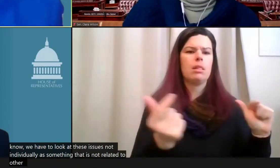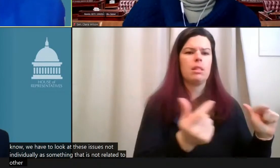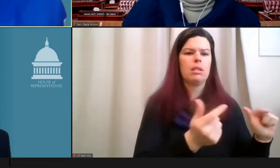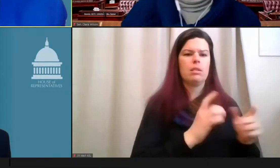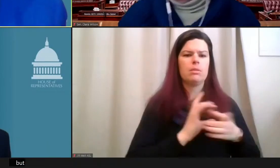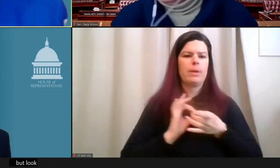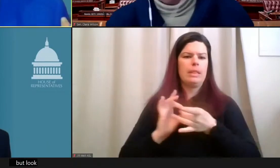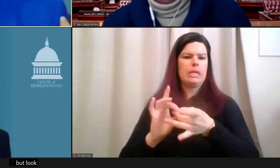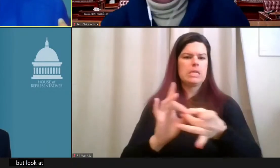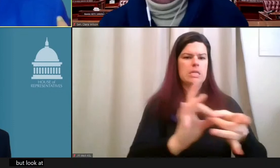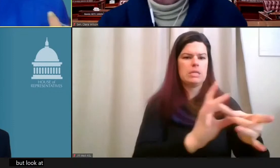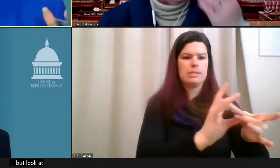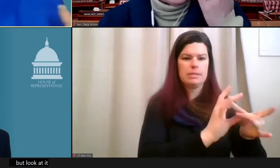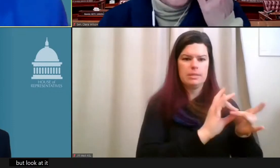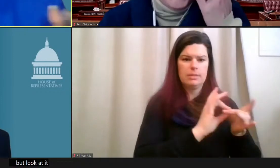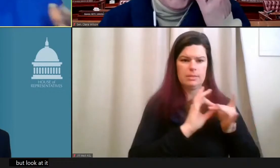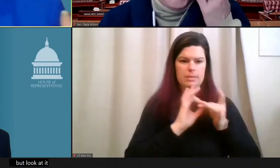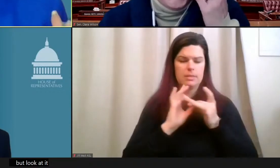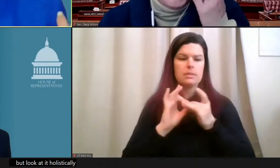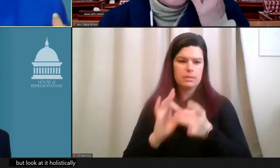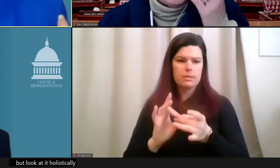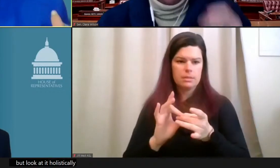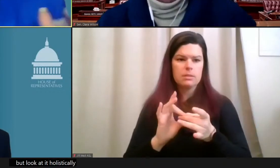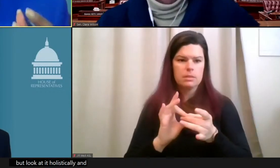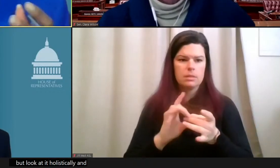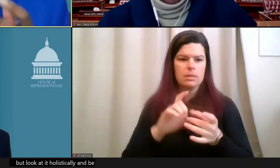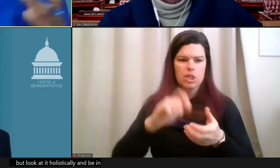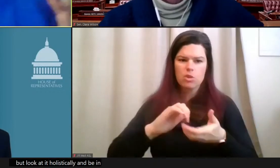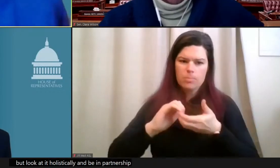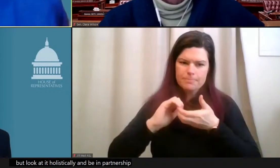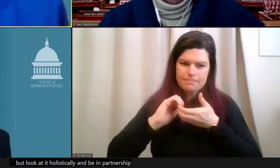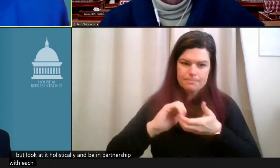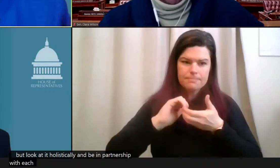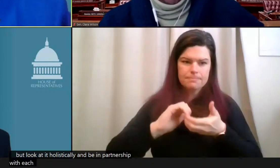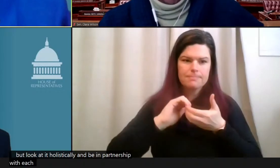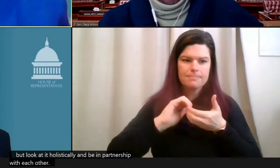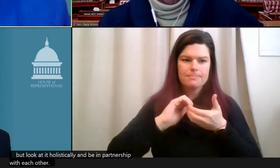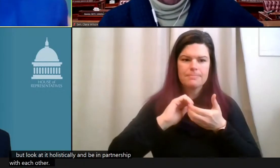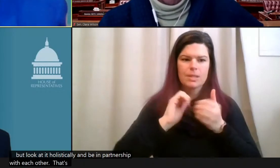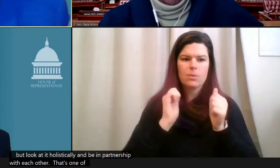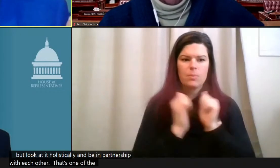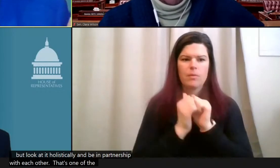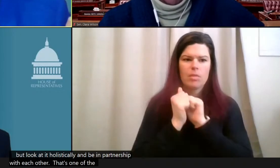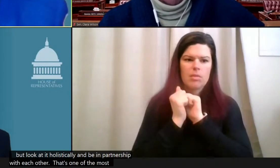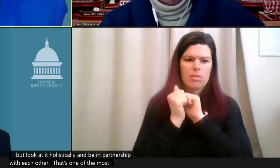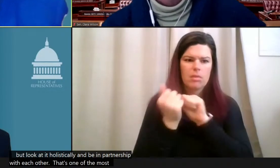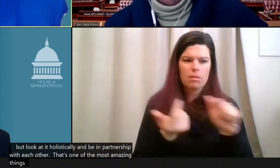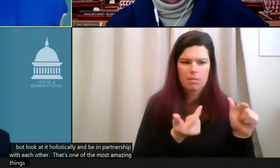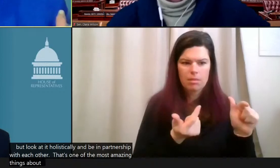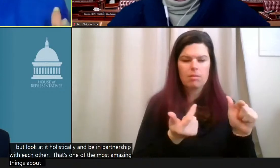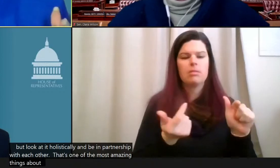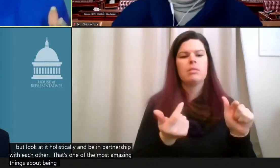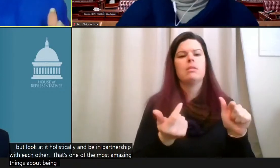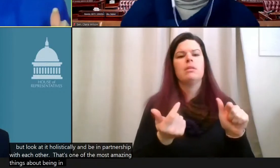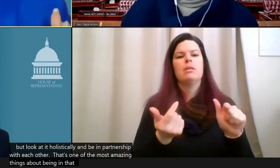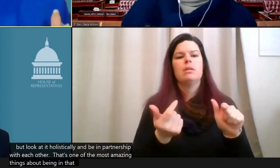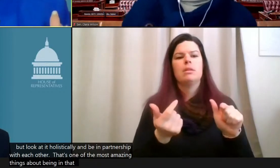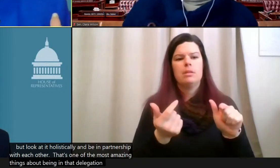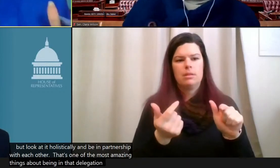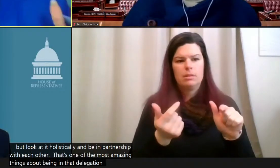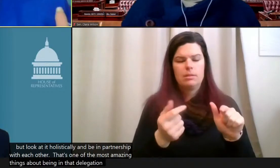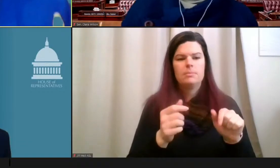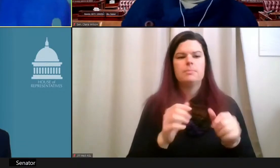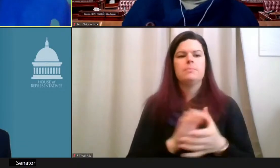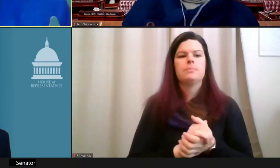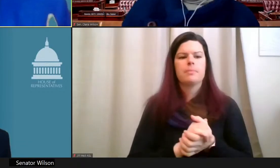it holistically and be in partnership with each other. That's one of the most amazing things about being in this delegation with Senator Wilson and Senator Johnson.